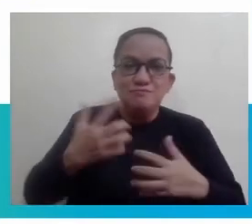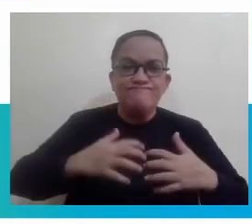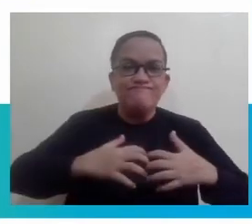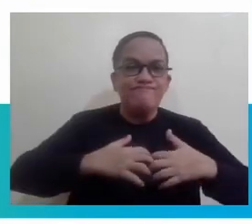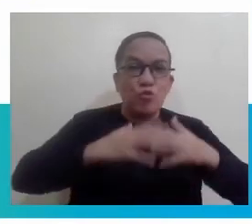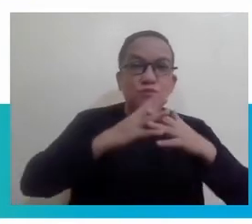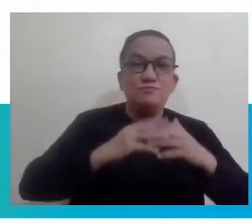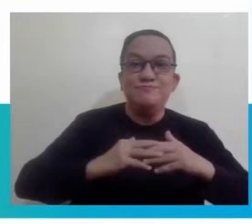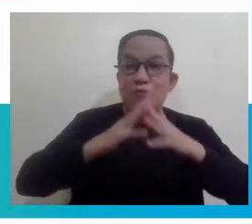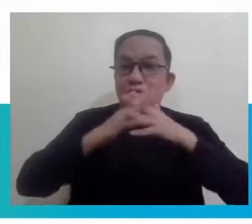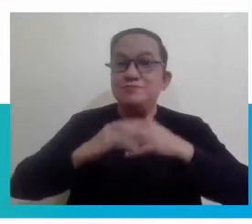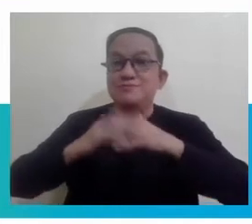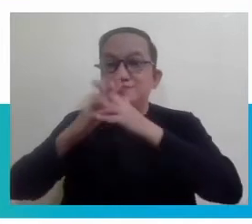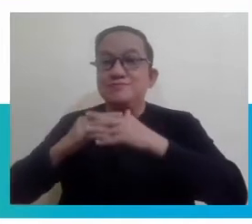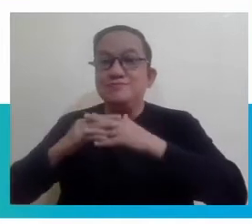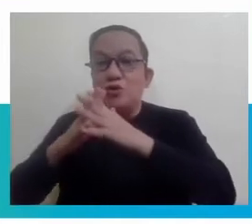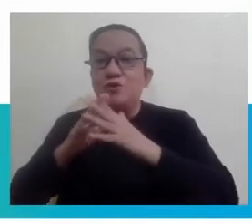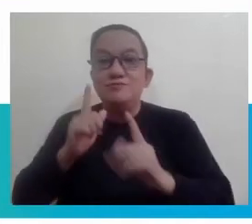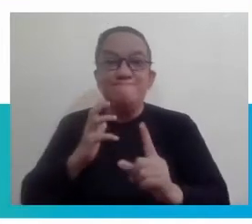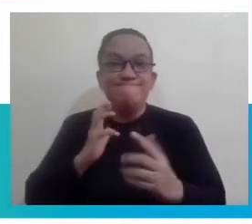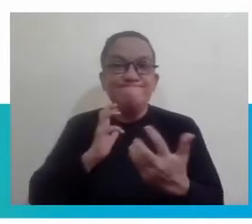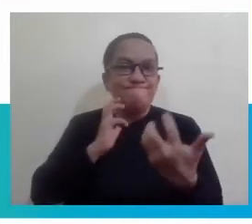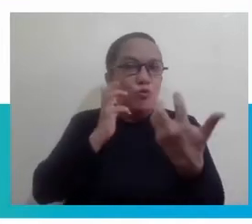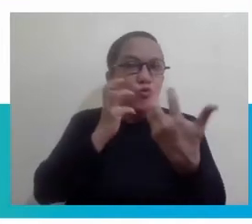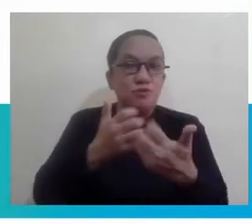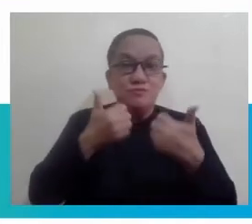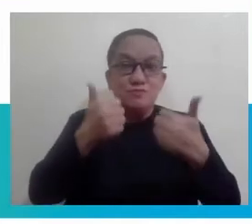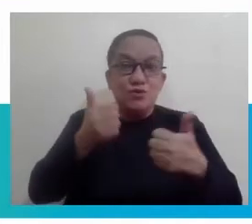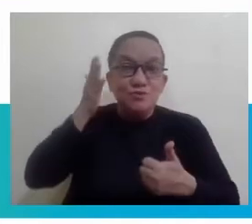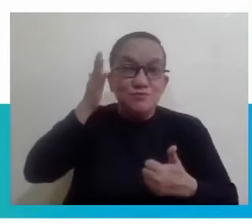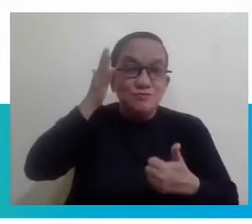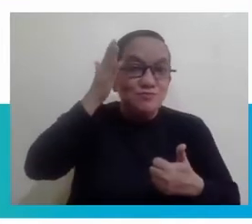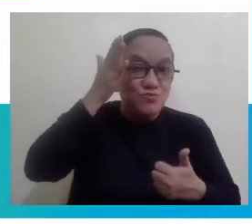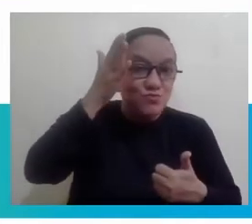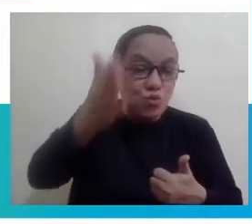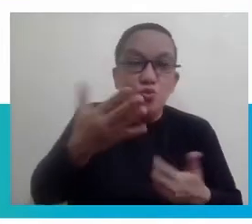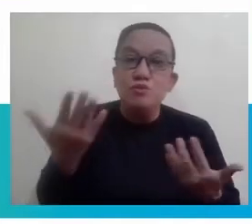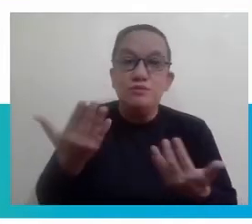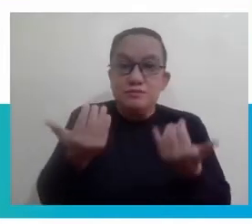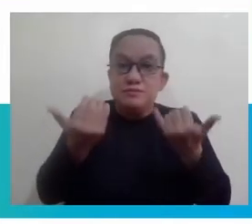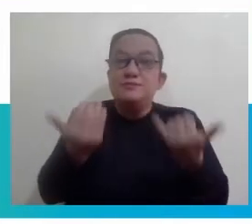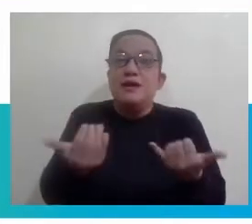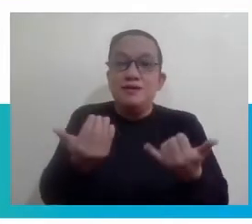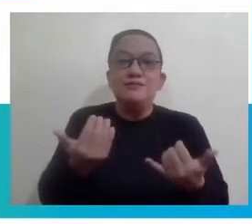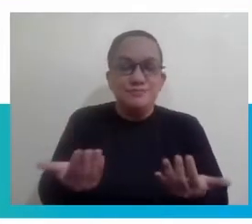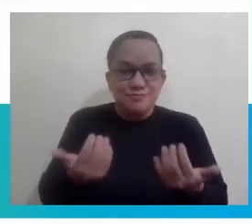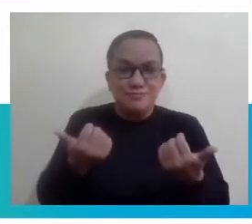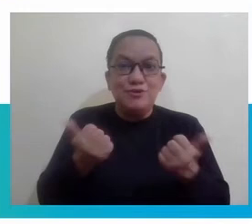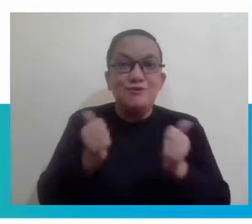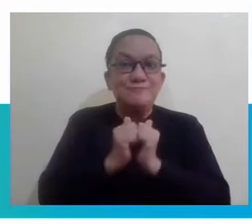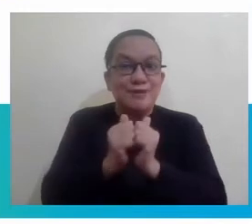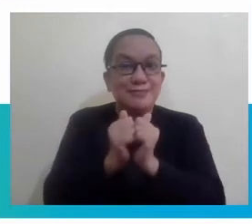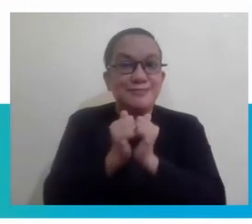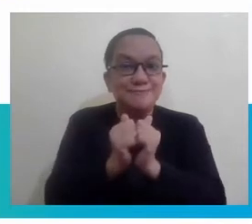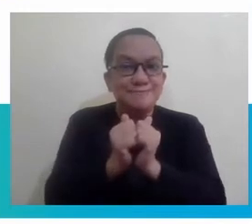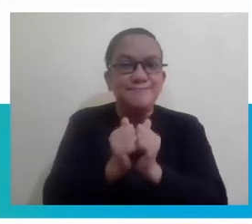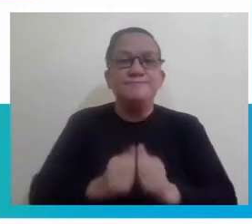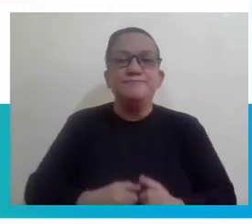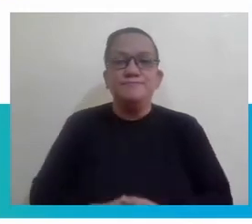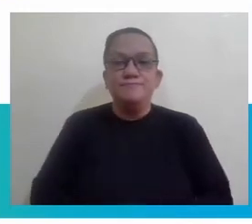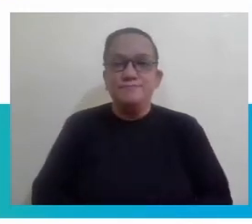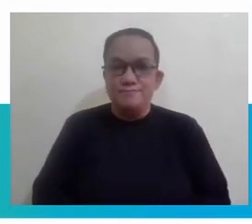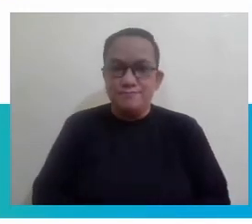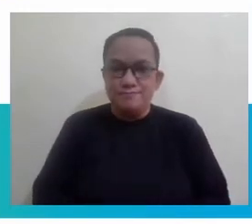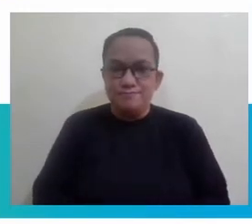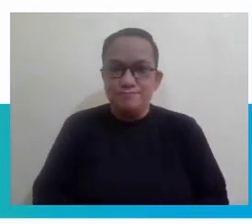Today, we are joined by a terrific panel of six, and I would like to introduce our first panelist, Vice President